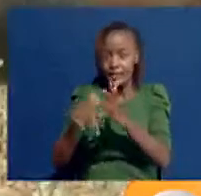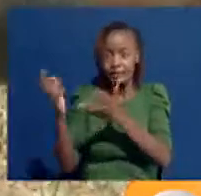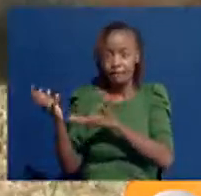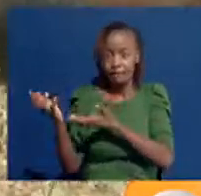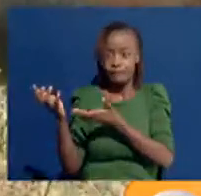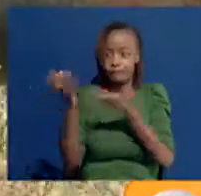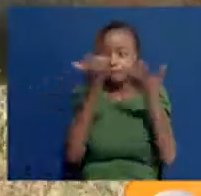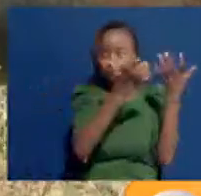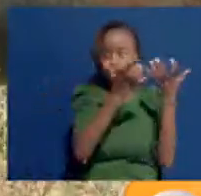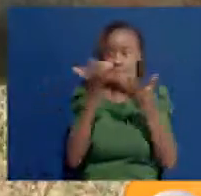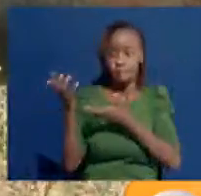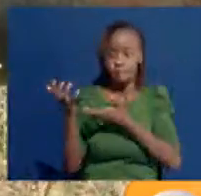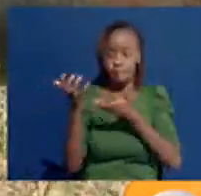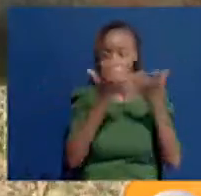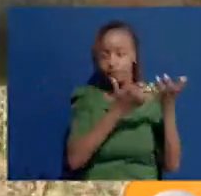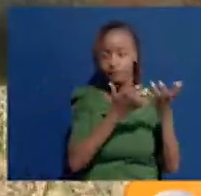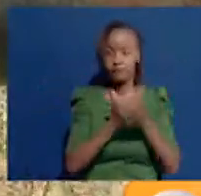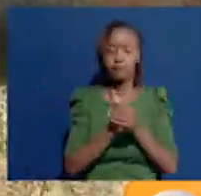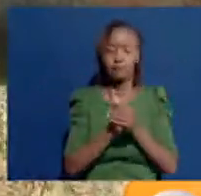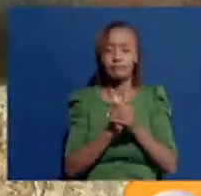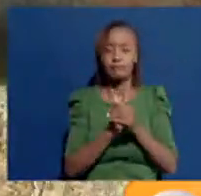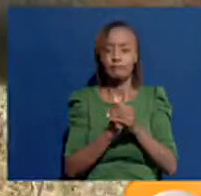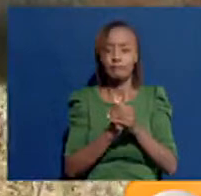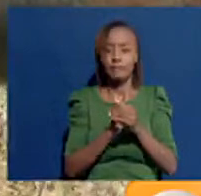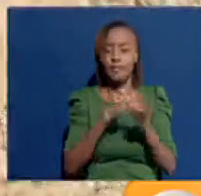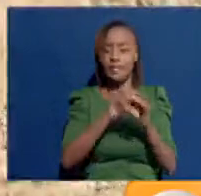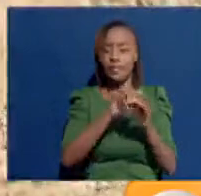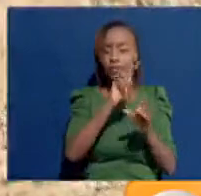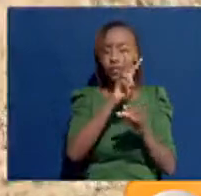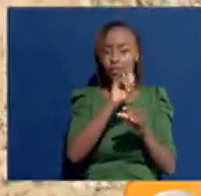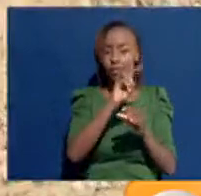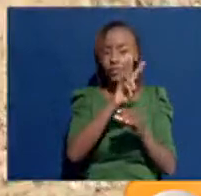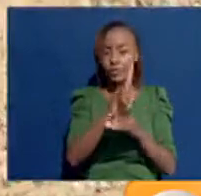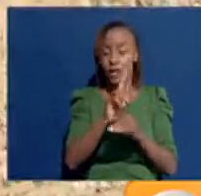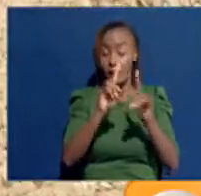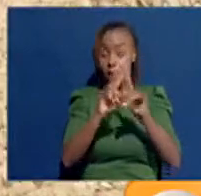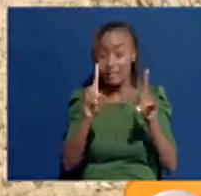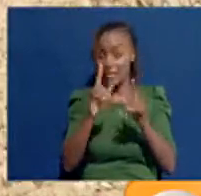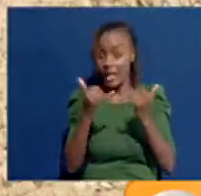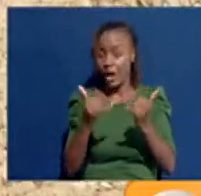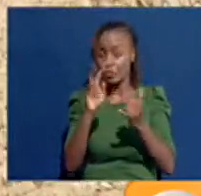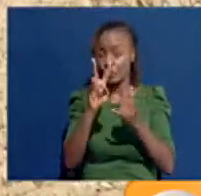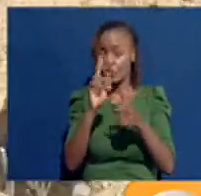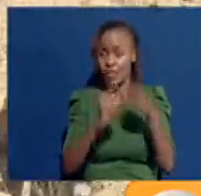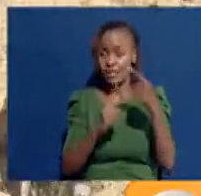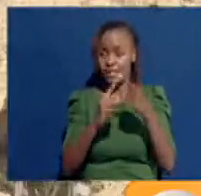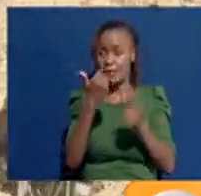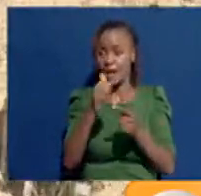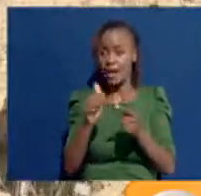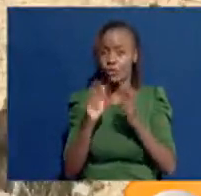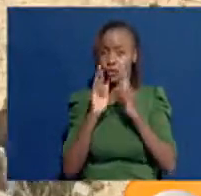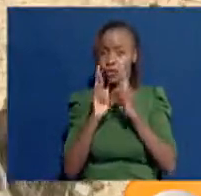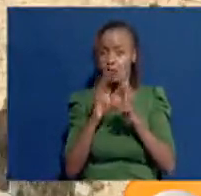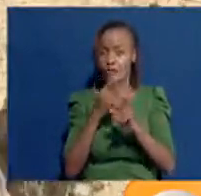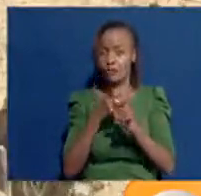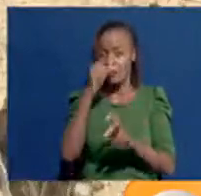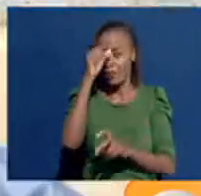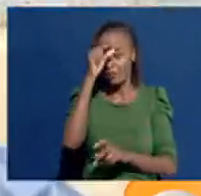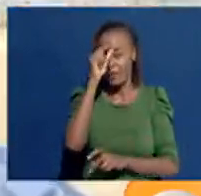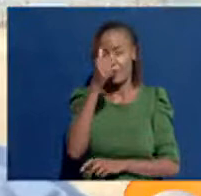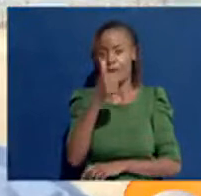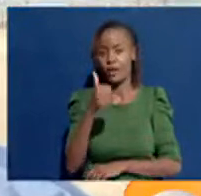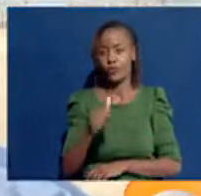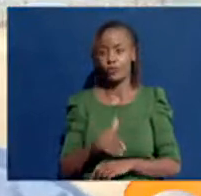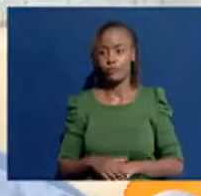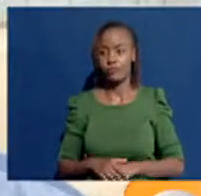the Ministry of Energy in 2021. However, 2 years on, there's no response from the government. We